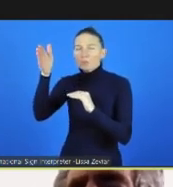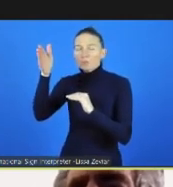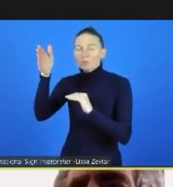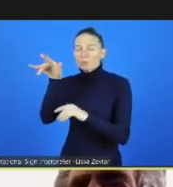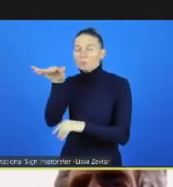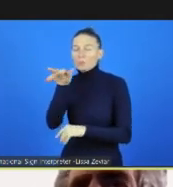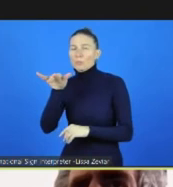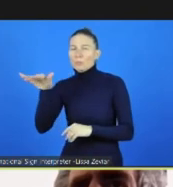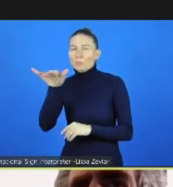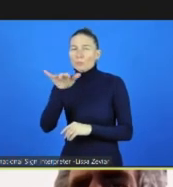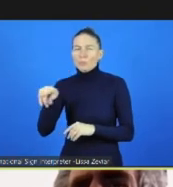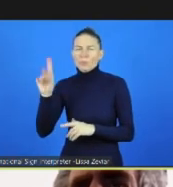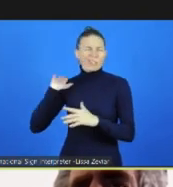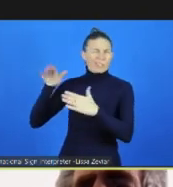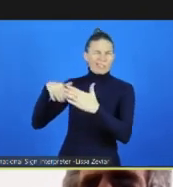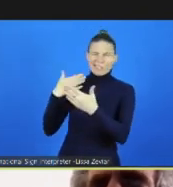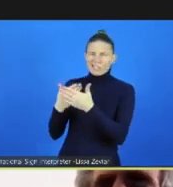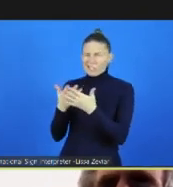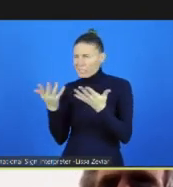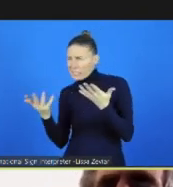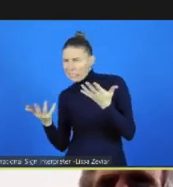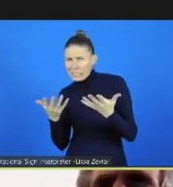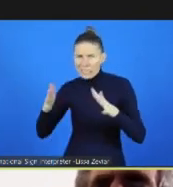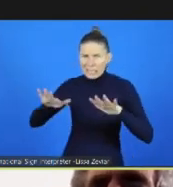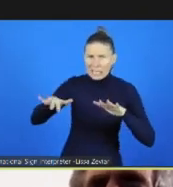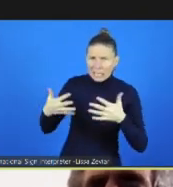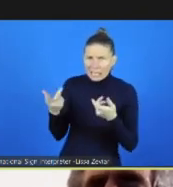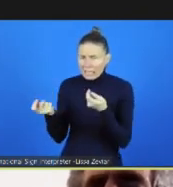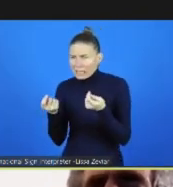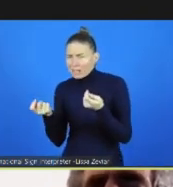so far have been very difficult to tackle, like